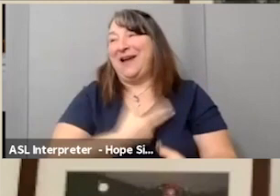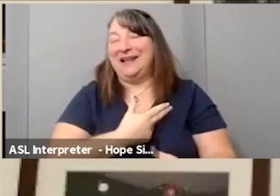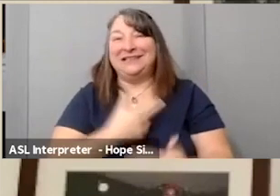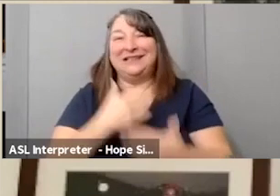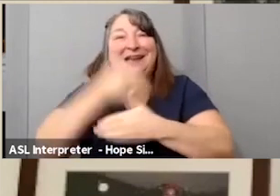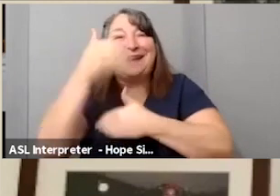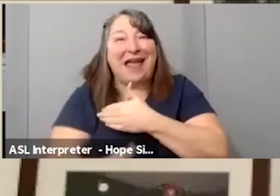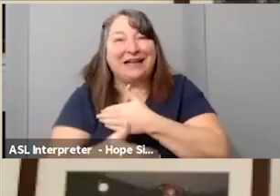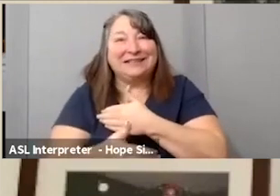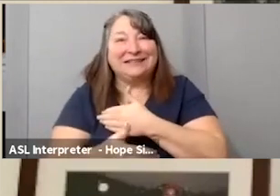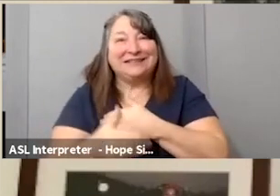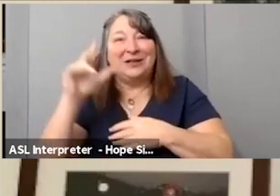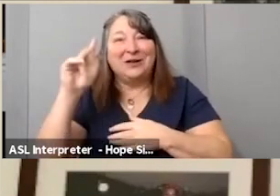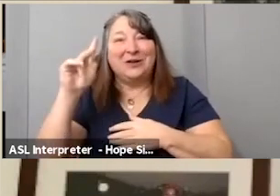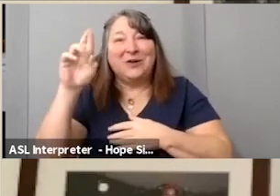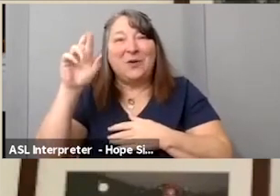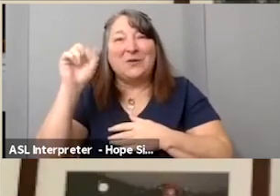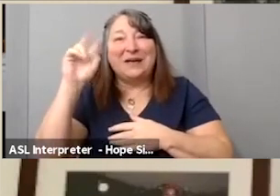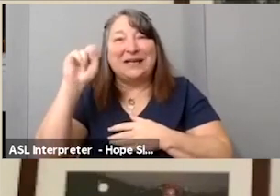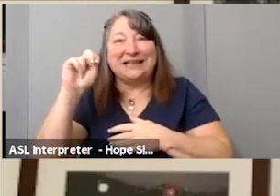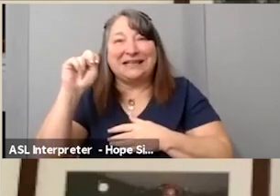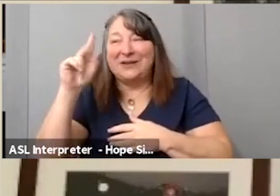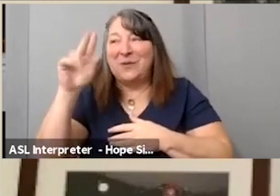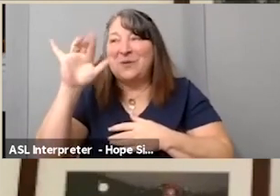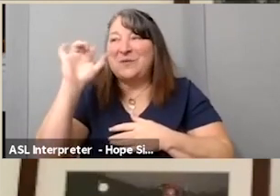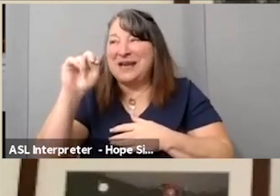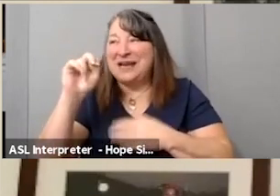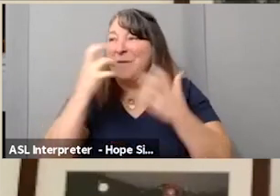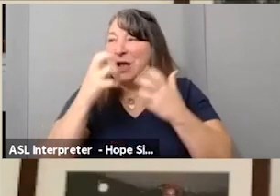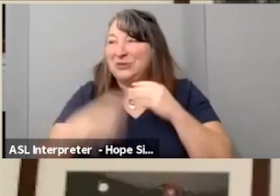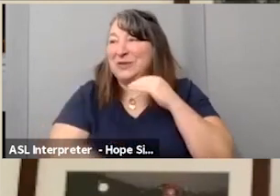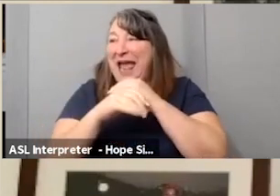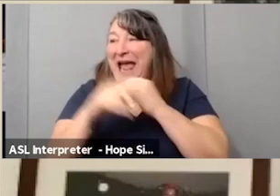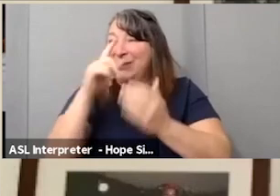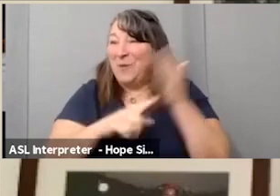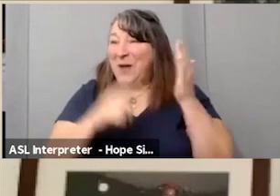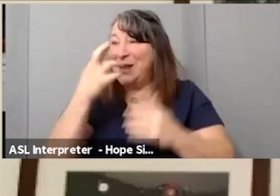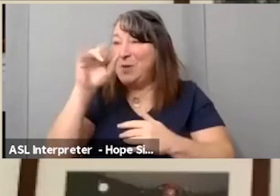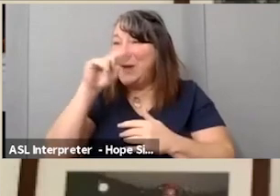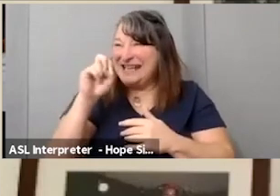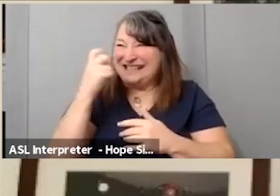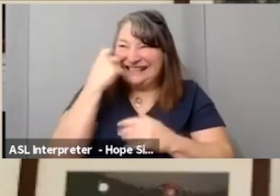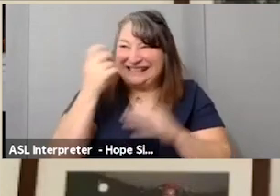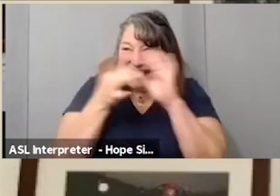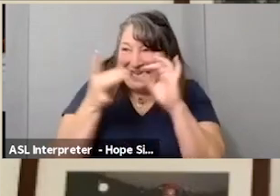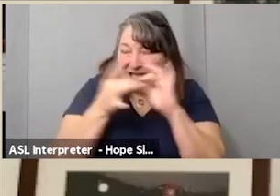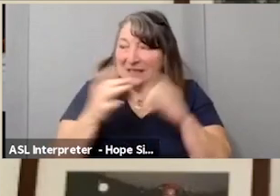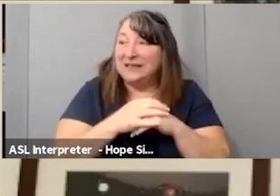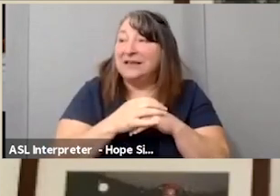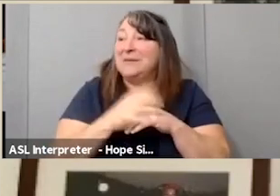to build on top of what Lorraine was saying, but you've said that